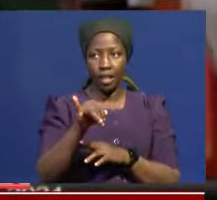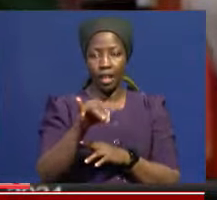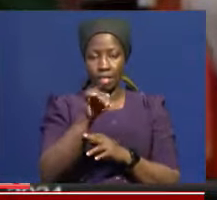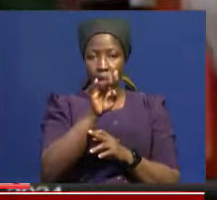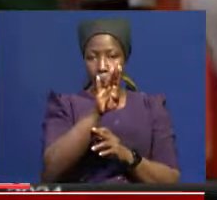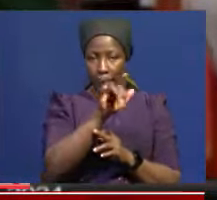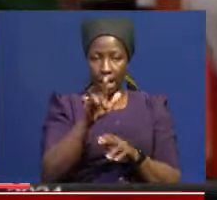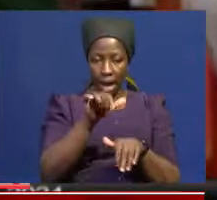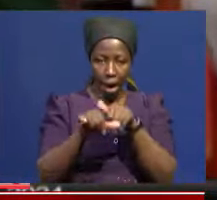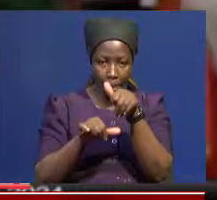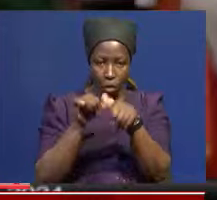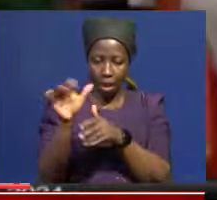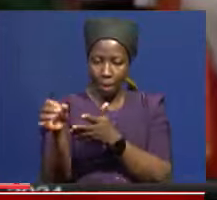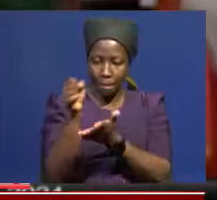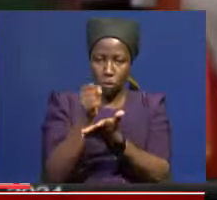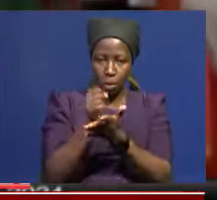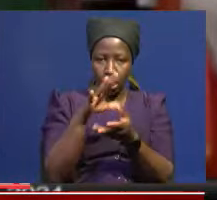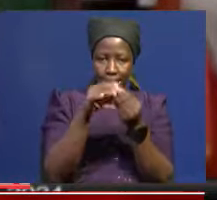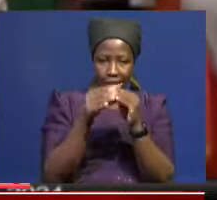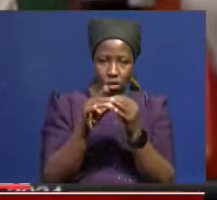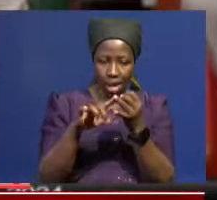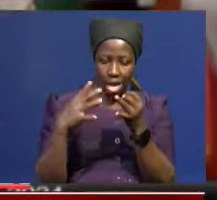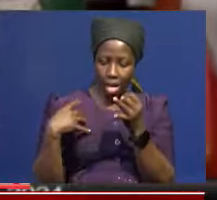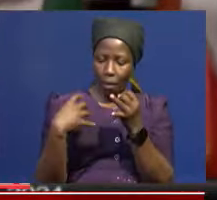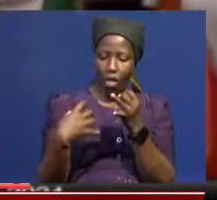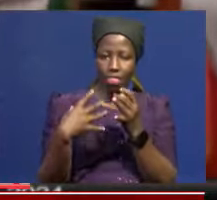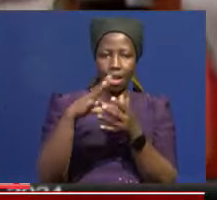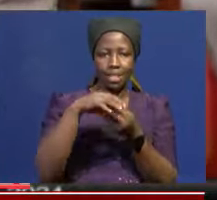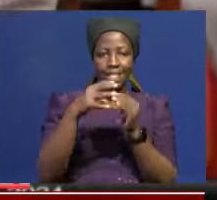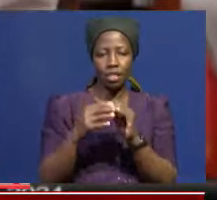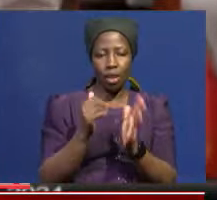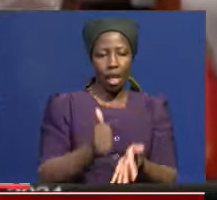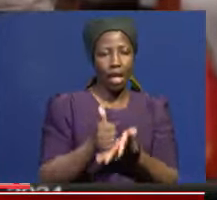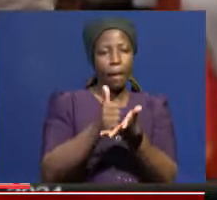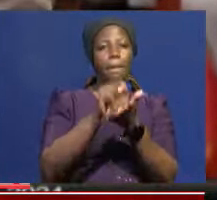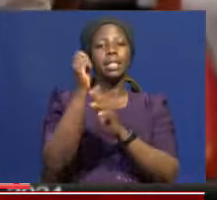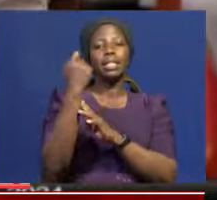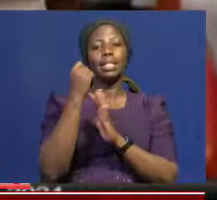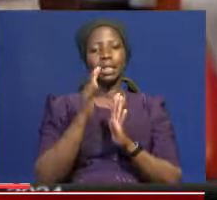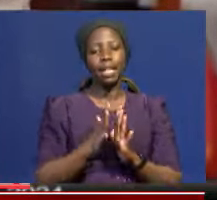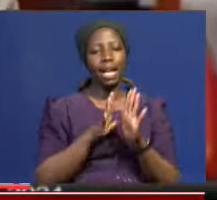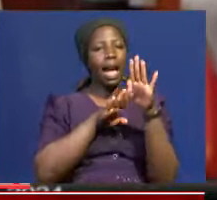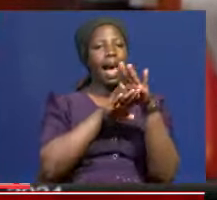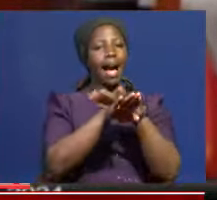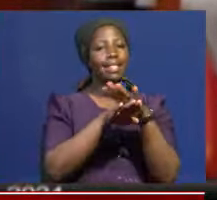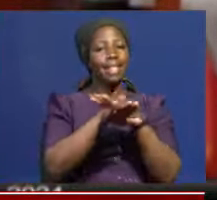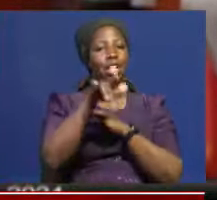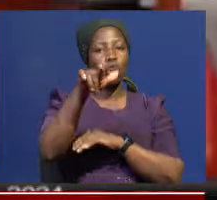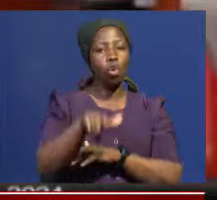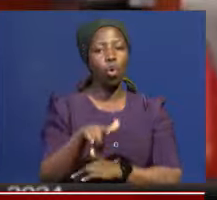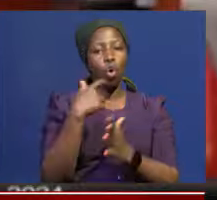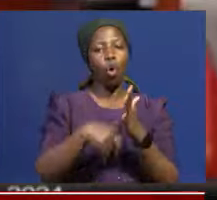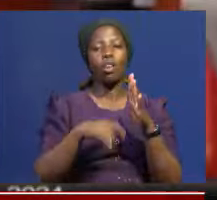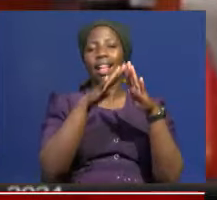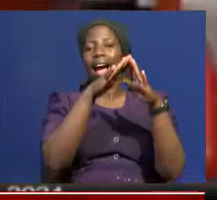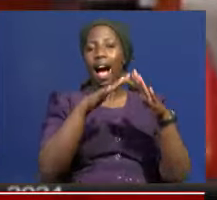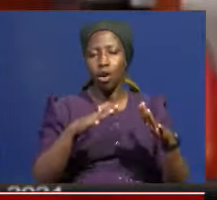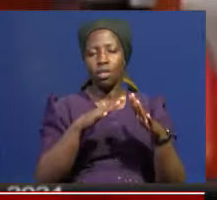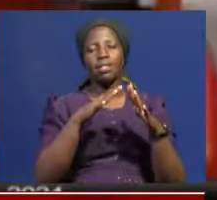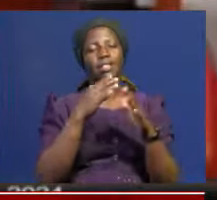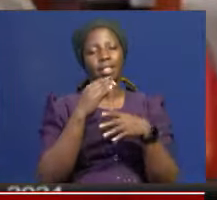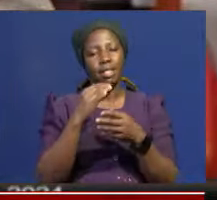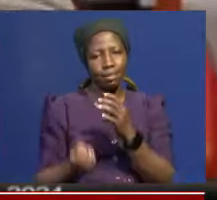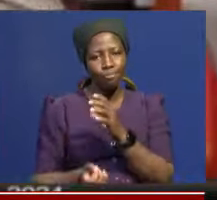about wealth creation. It's about helping Kenyans to access affordable homes, creating new homeowners, and